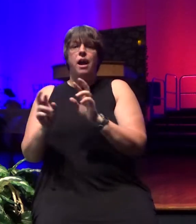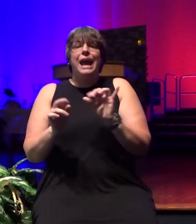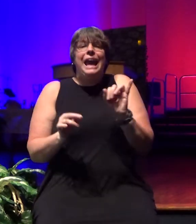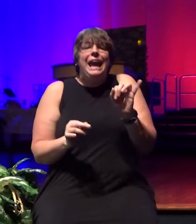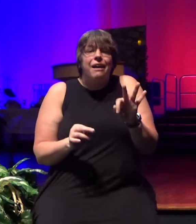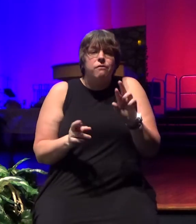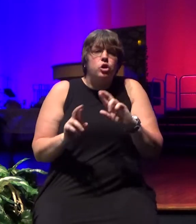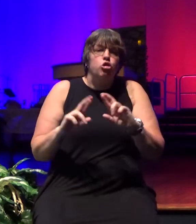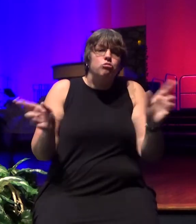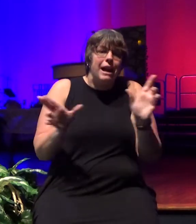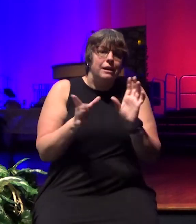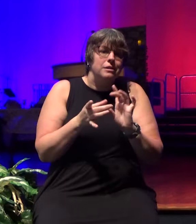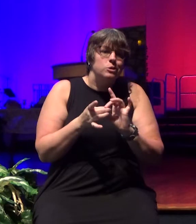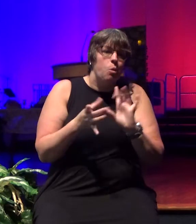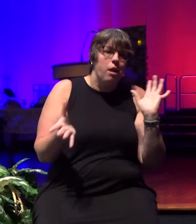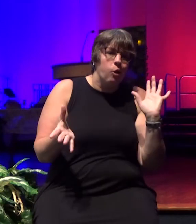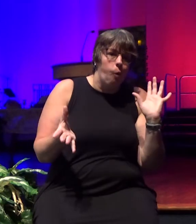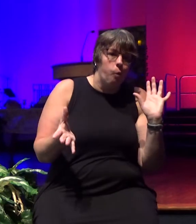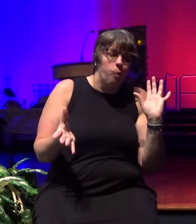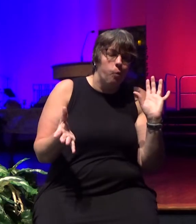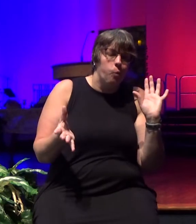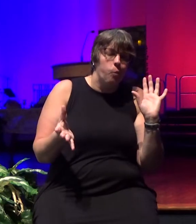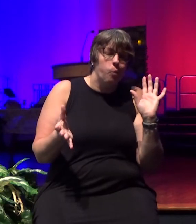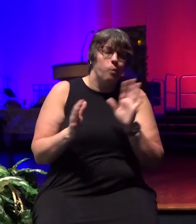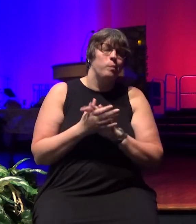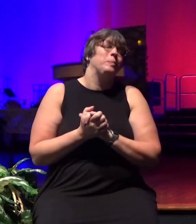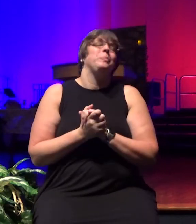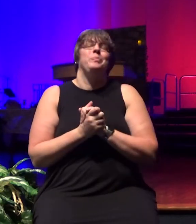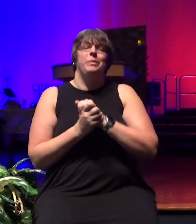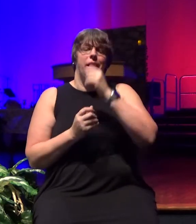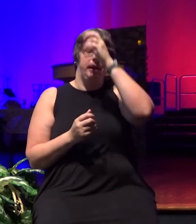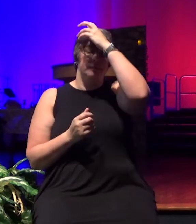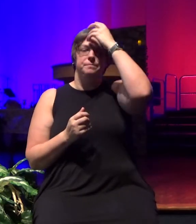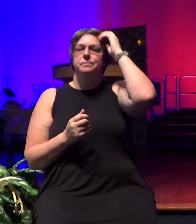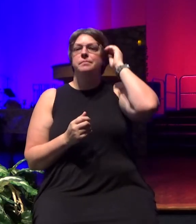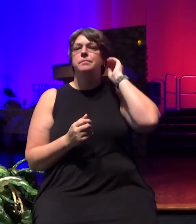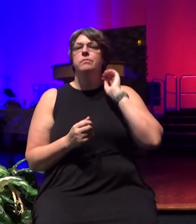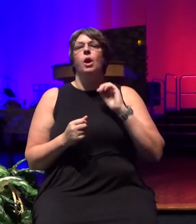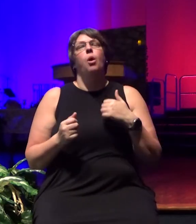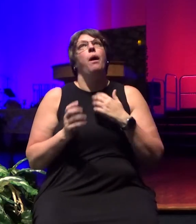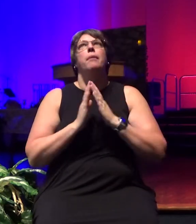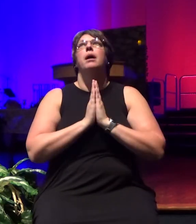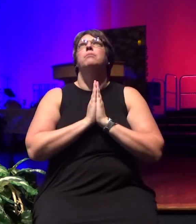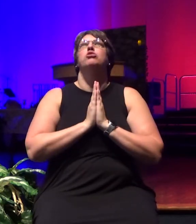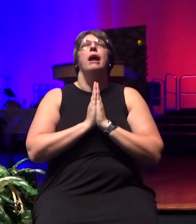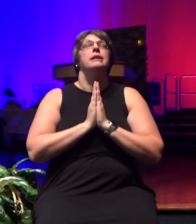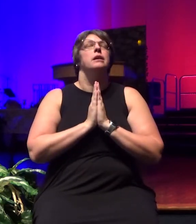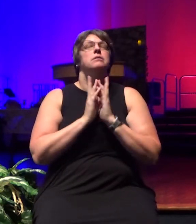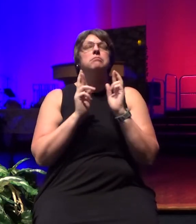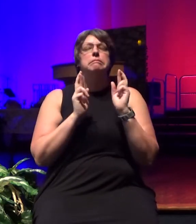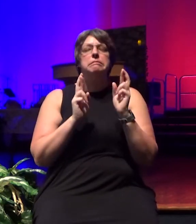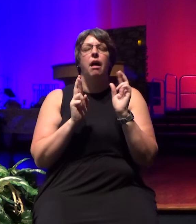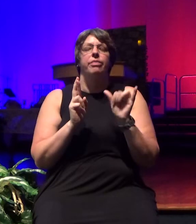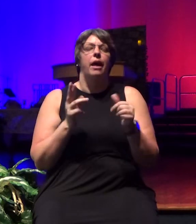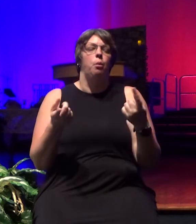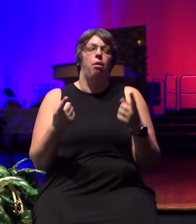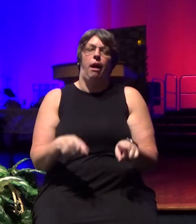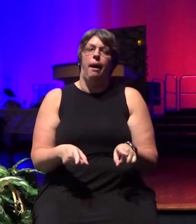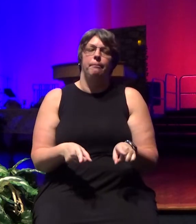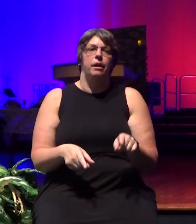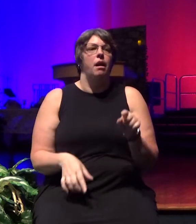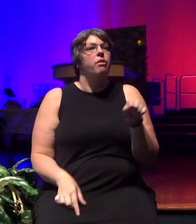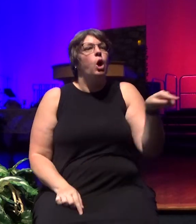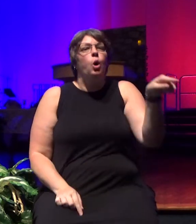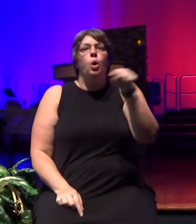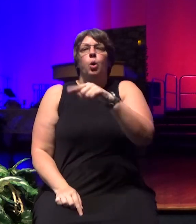and allow it to happen. Oh, I pray that you will do that, that you might experience an exquisite freedom. And then the